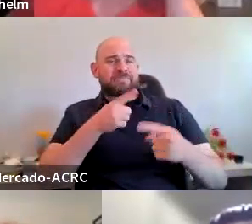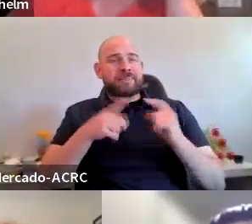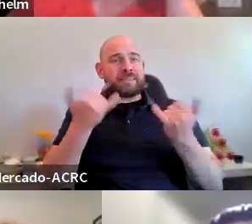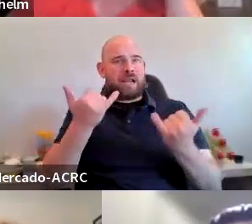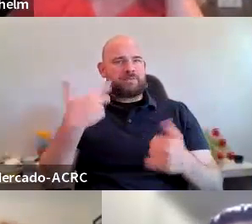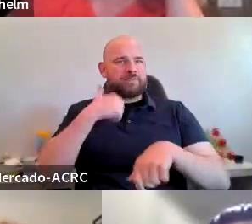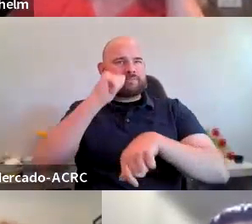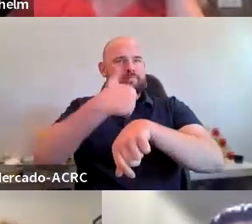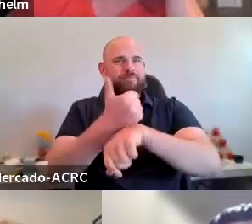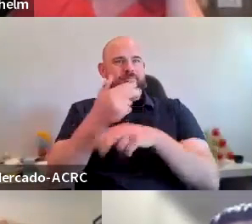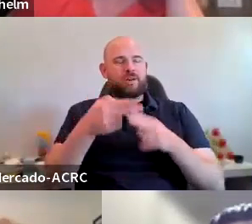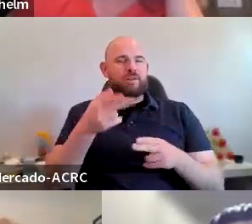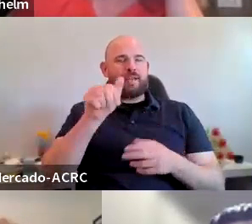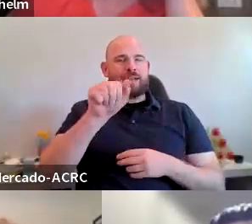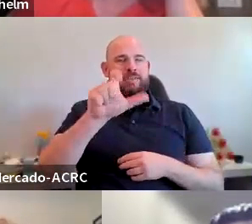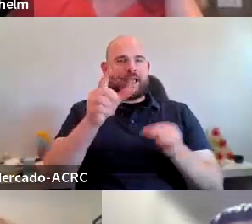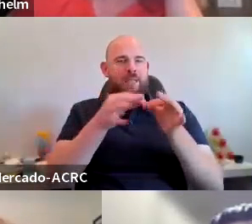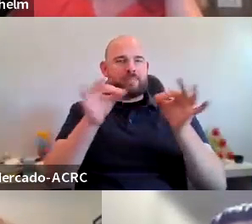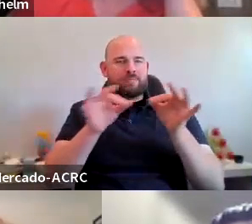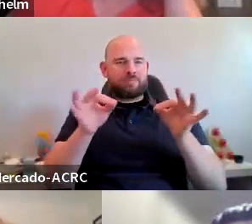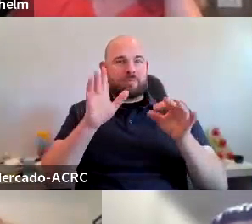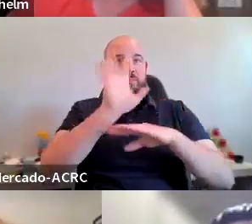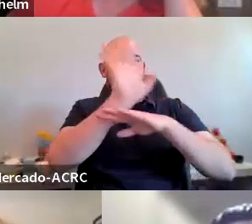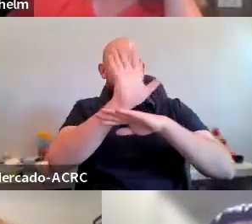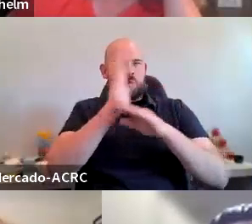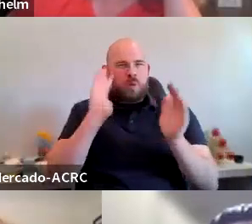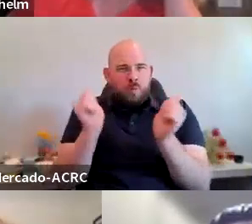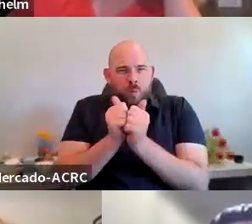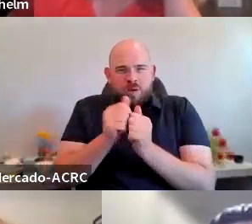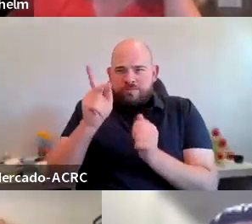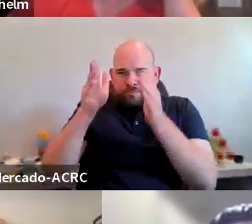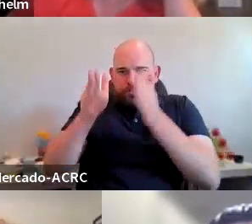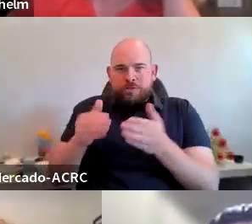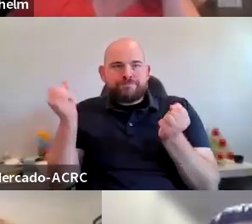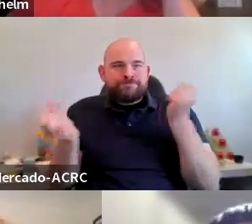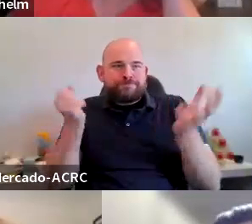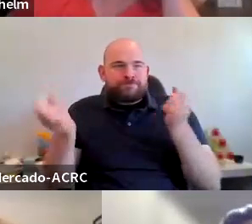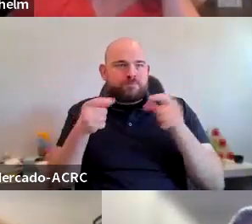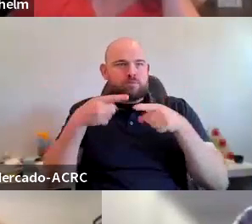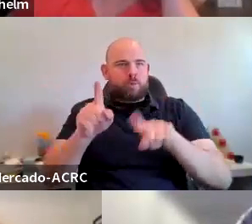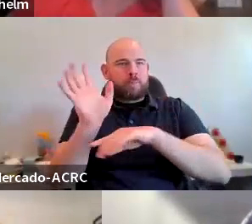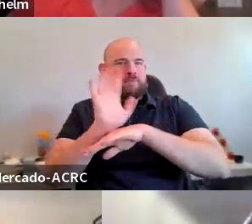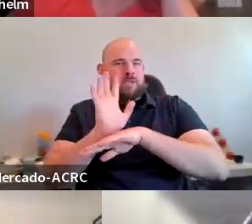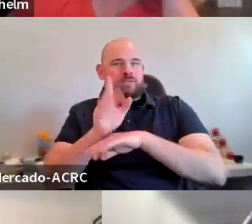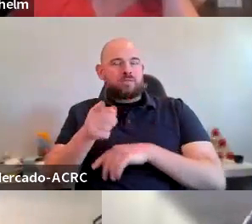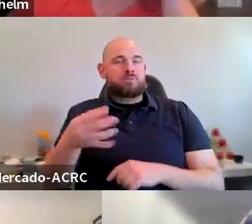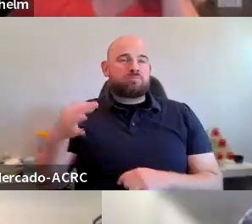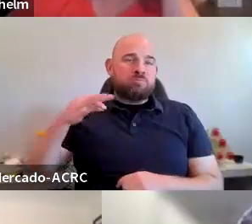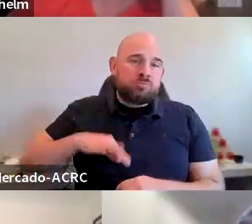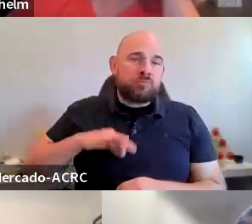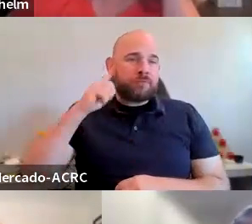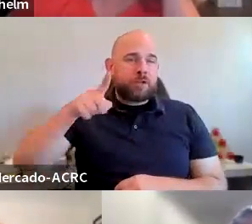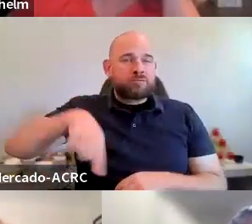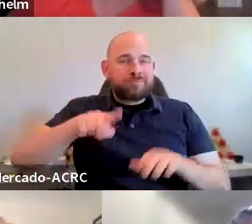some consumers who struggle with English, but now they actually have, it's called ASL captions. So with the show, you'll see a person in the